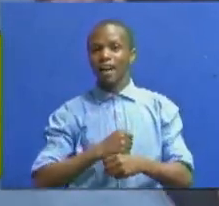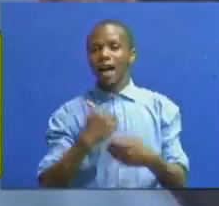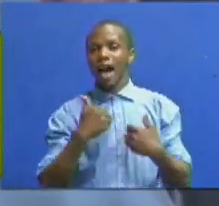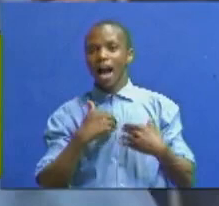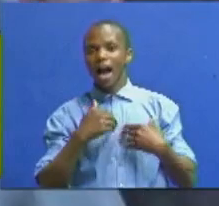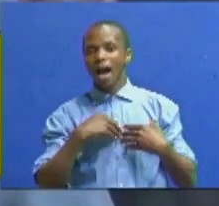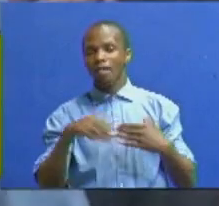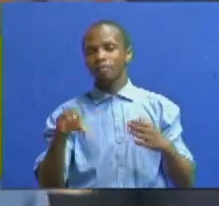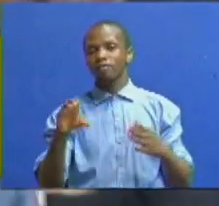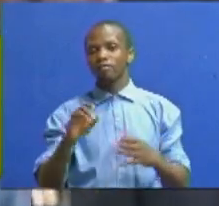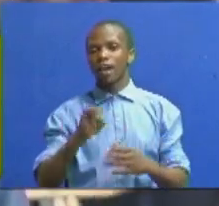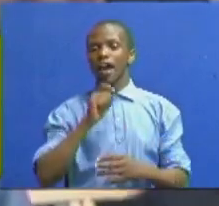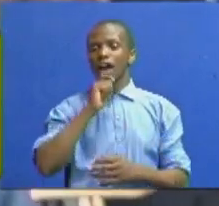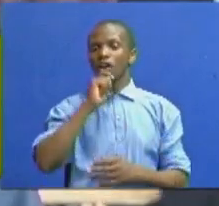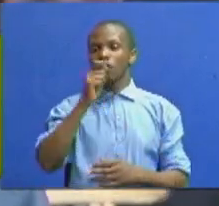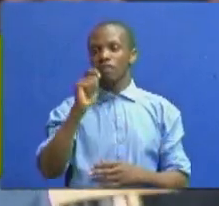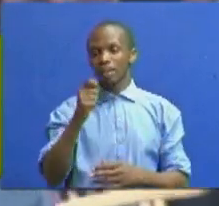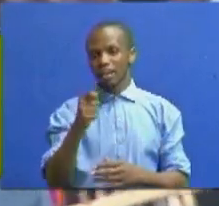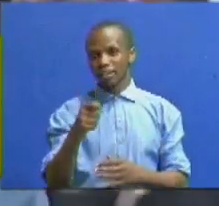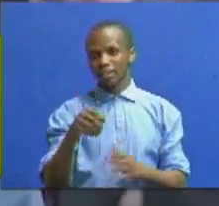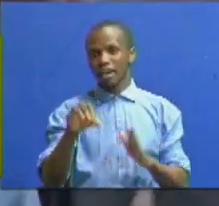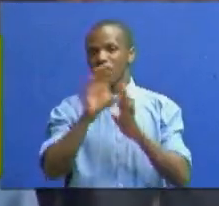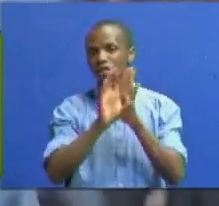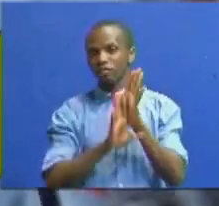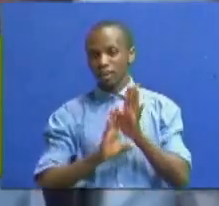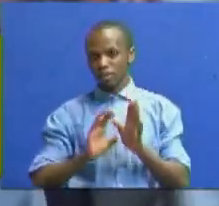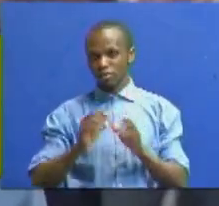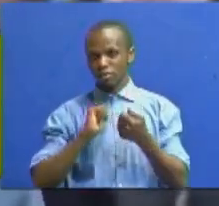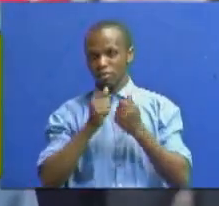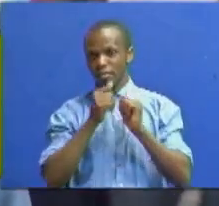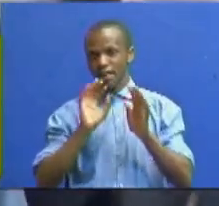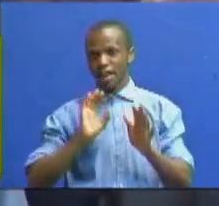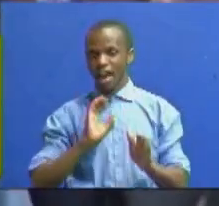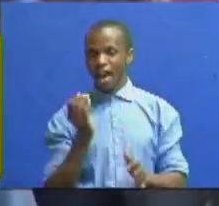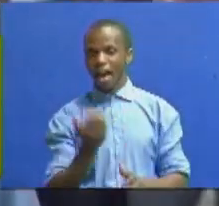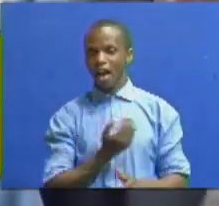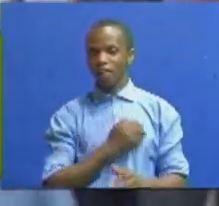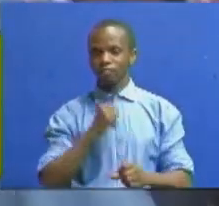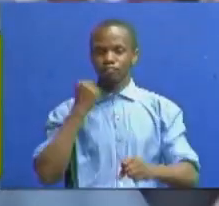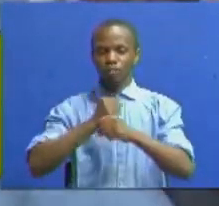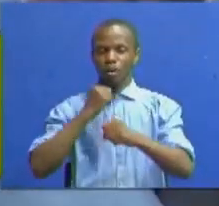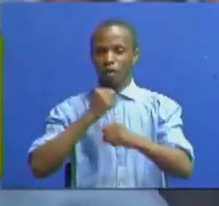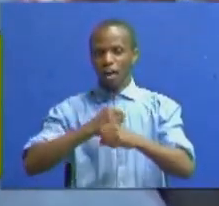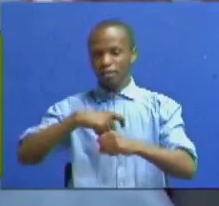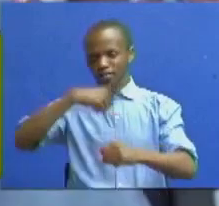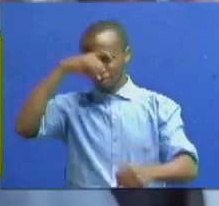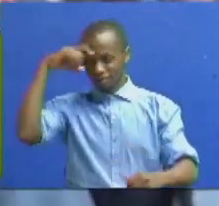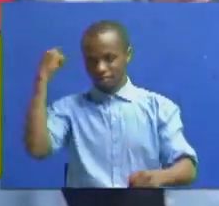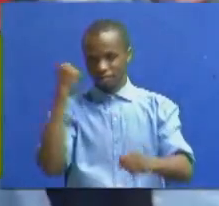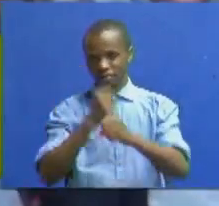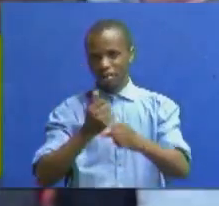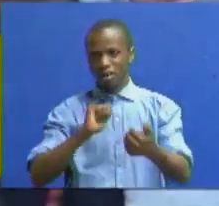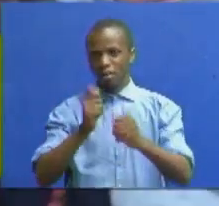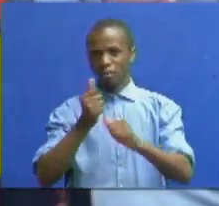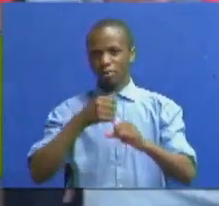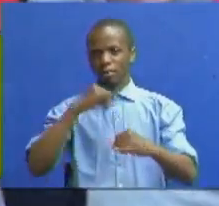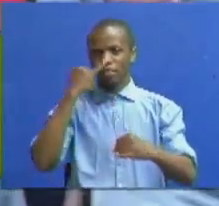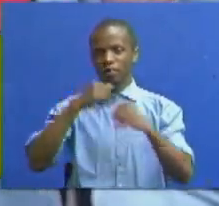with my players that we will work very hard to make sure we play finals of this